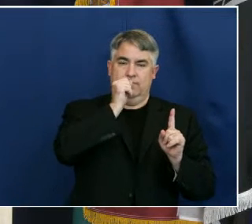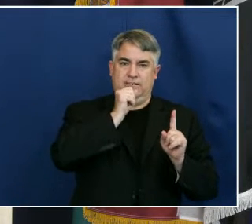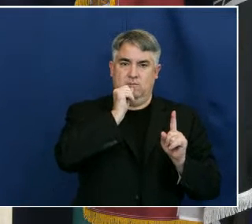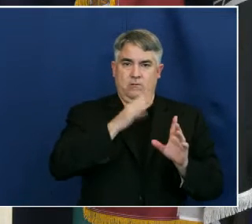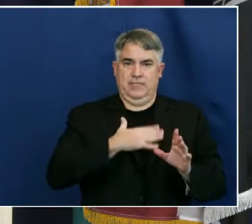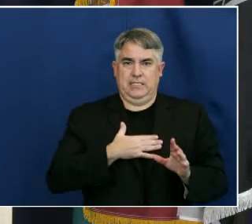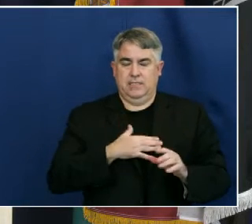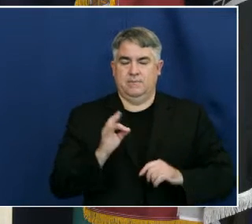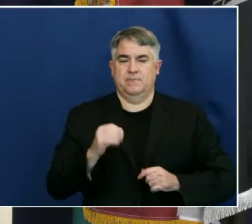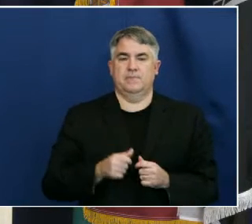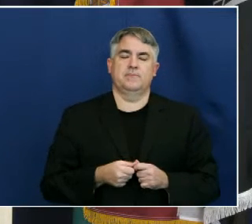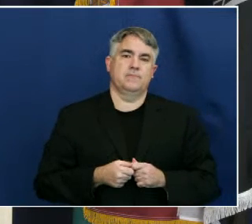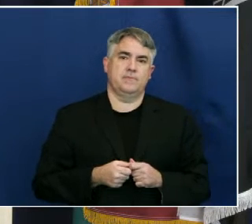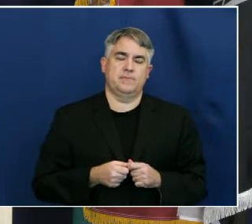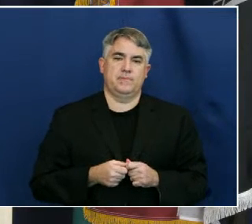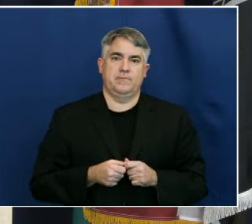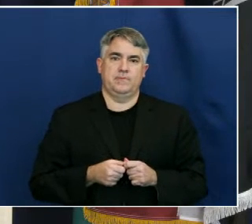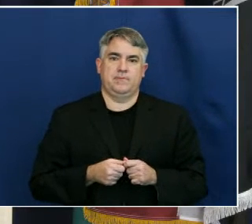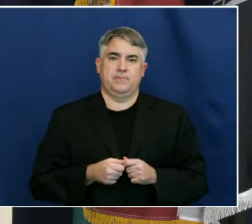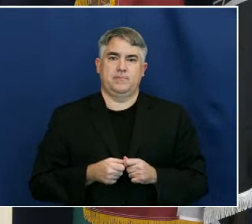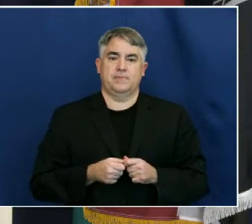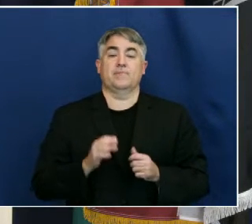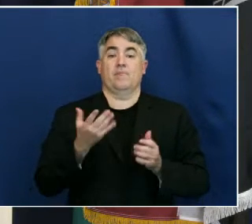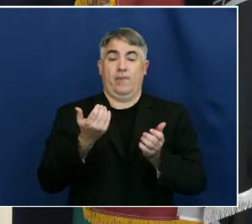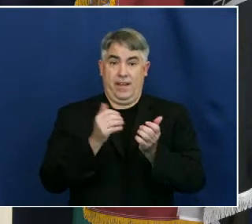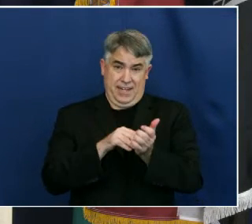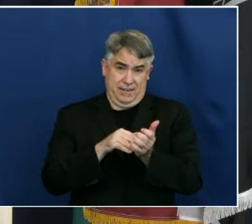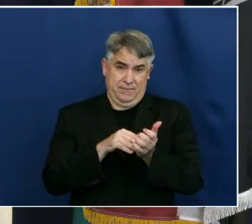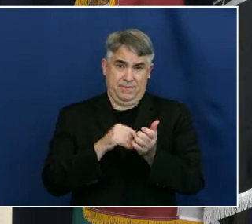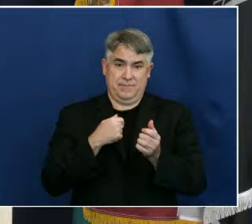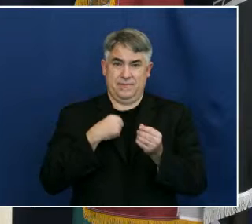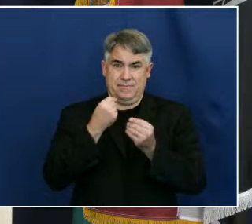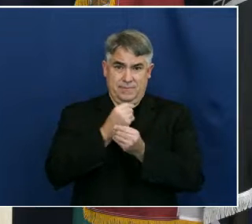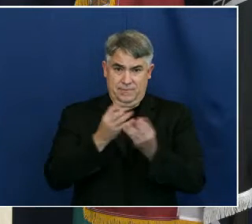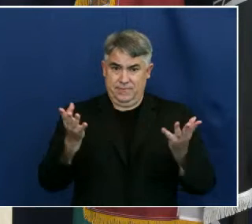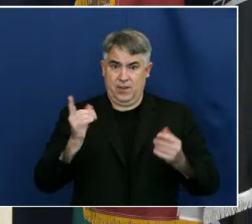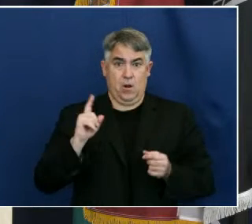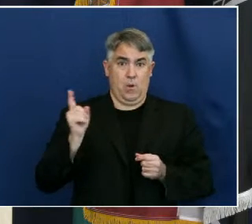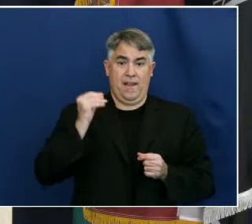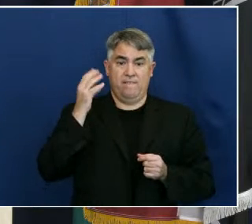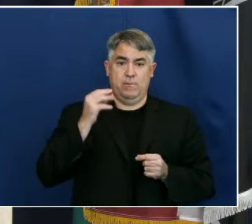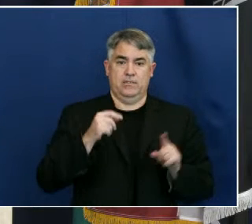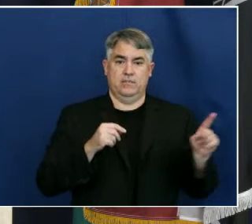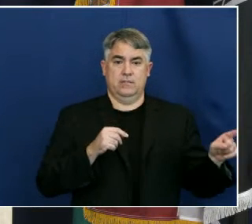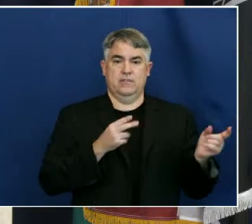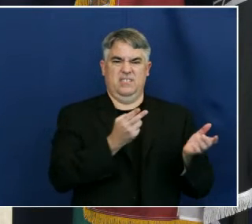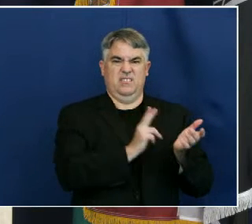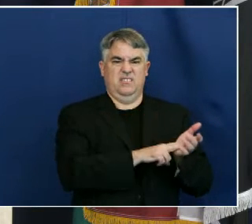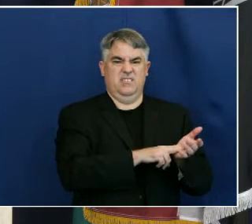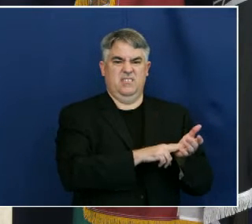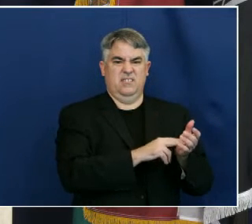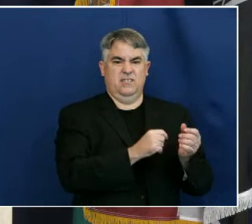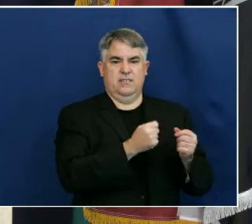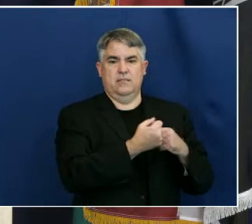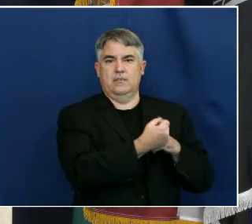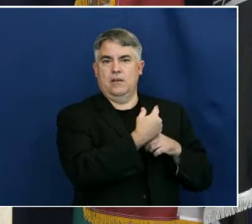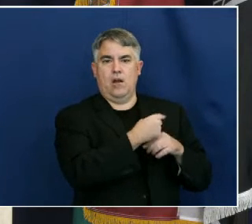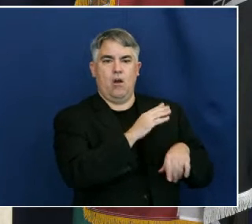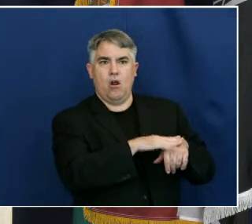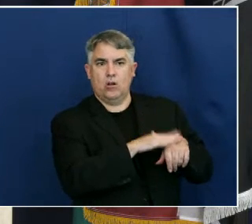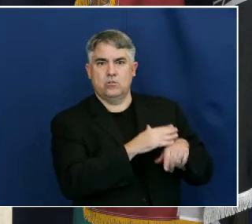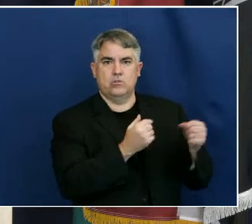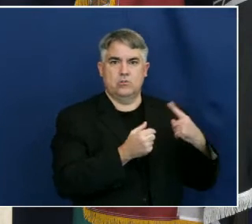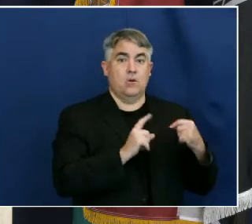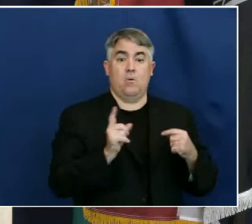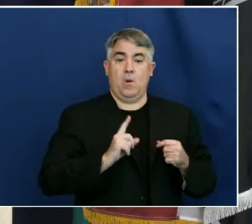we work through that. But again, the website with information, and you can sign up to get alerts, but you cannot sign up for an appointment. Really important,